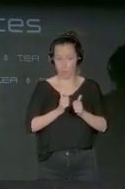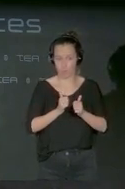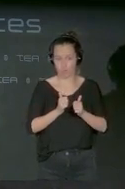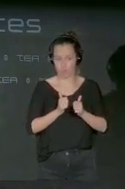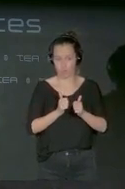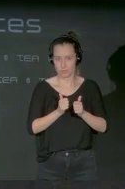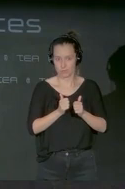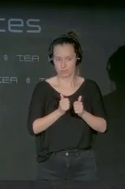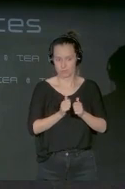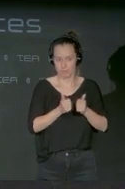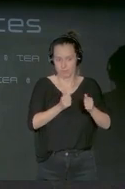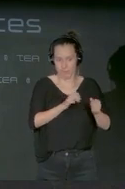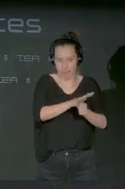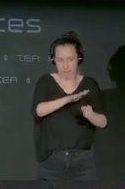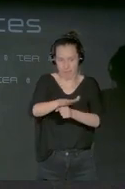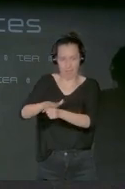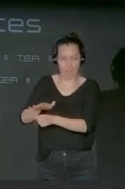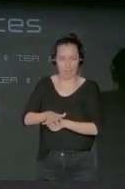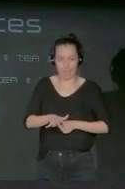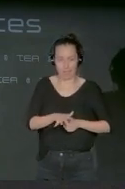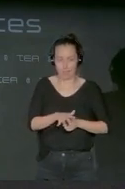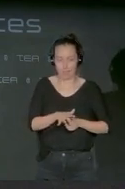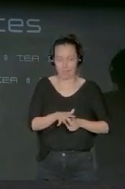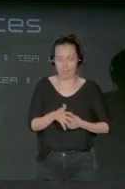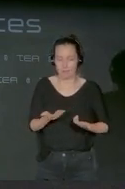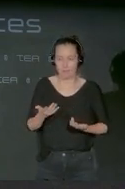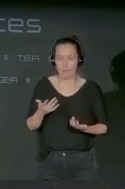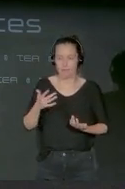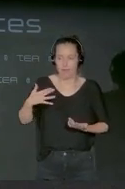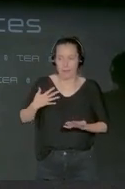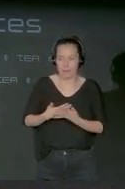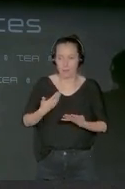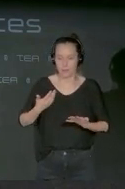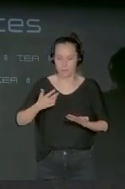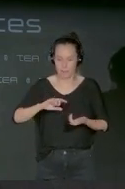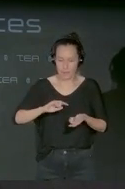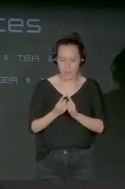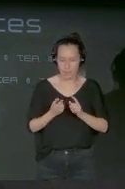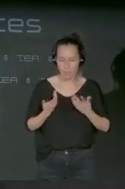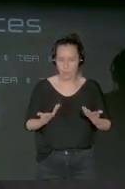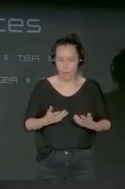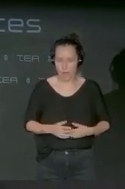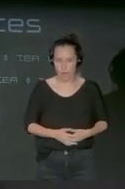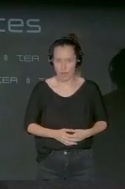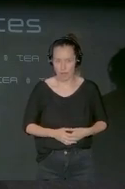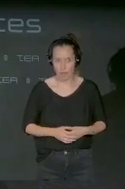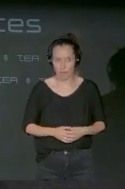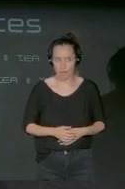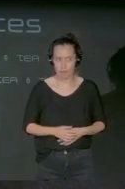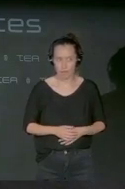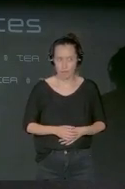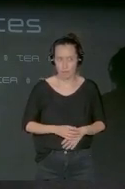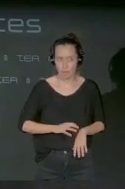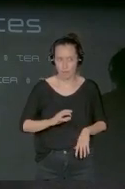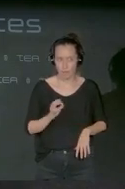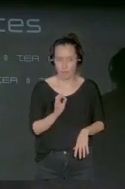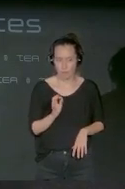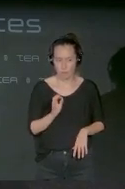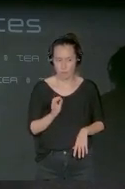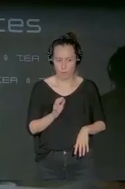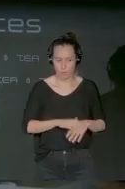¿Qué es lo que ha pasado también? ¿Qué iniciativas o qué cambios ha habido para que cada vez se le preste